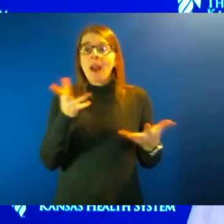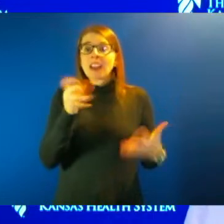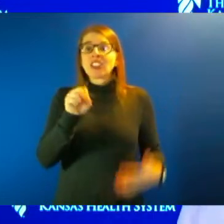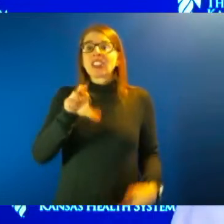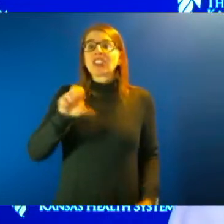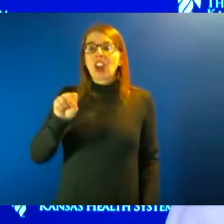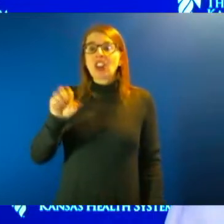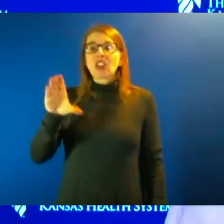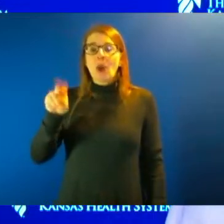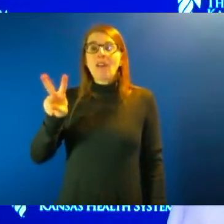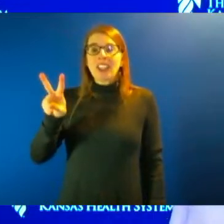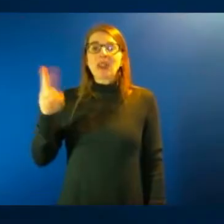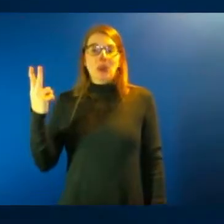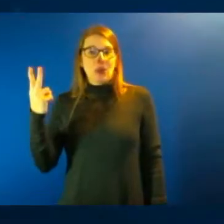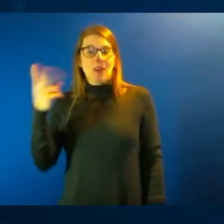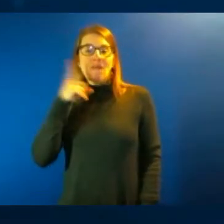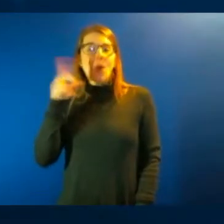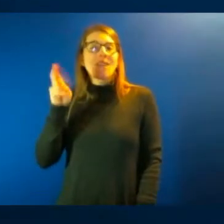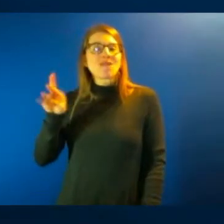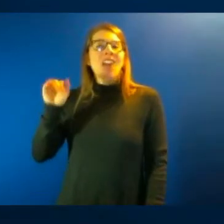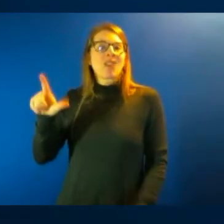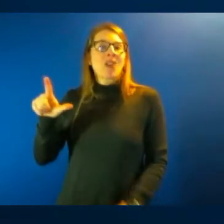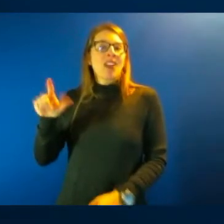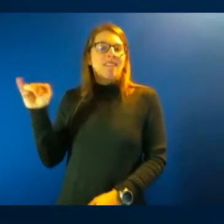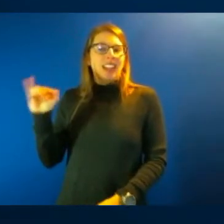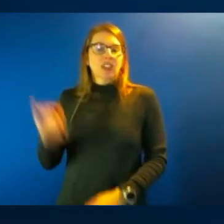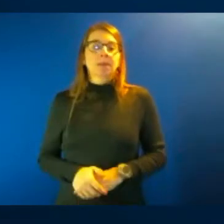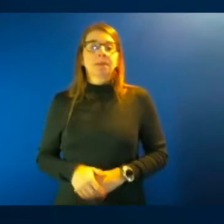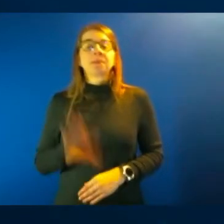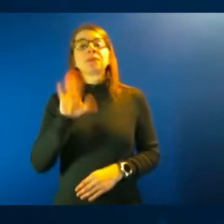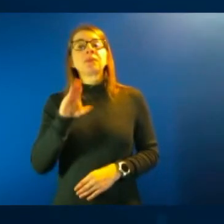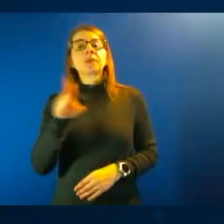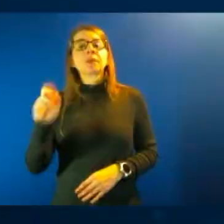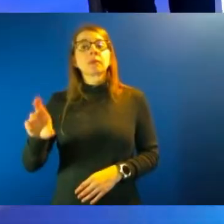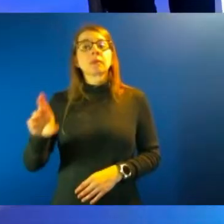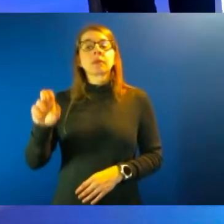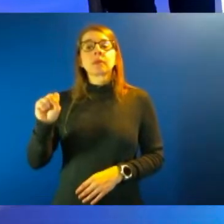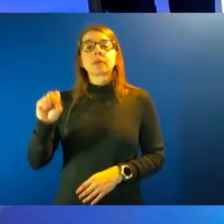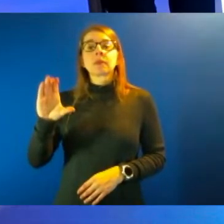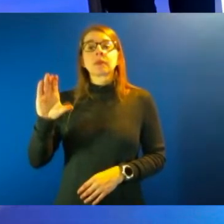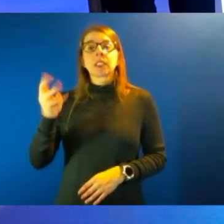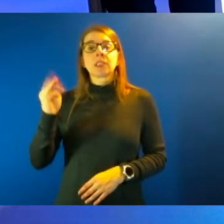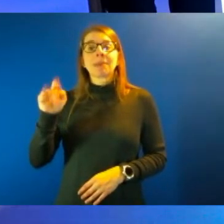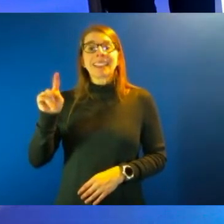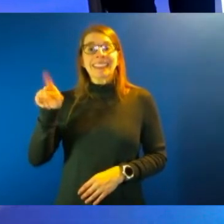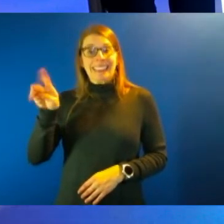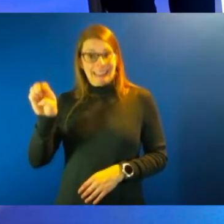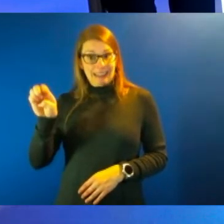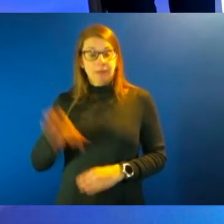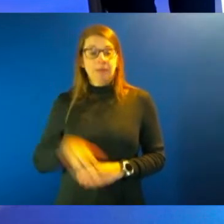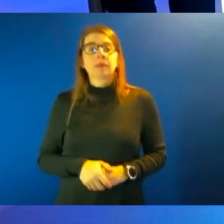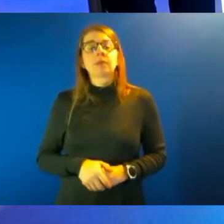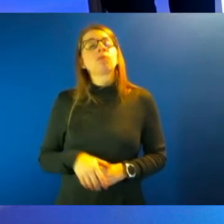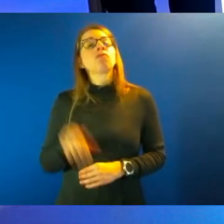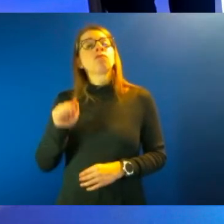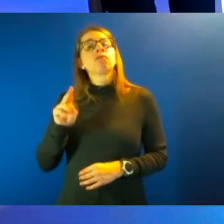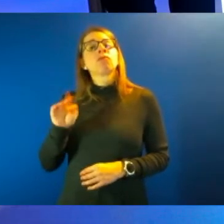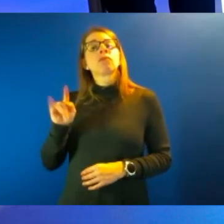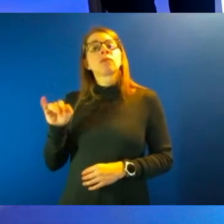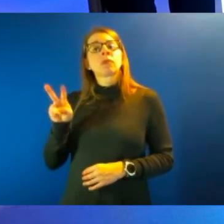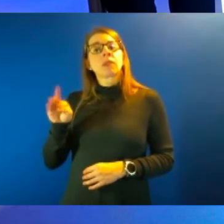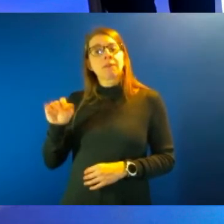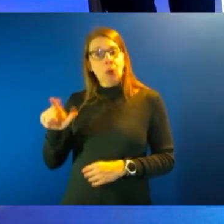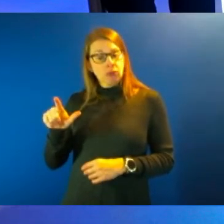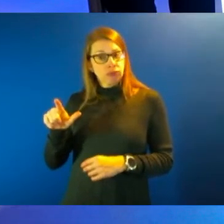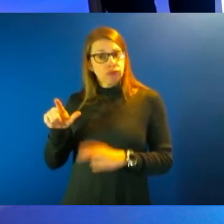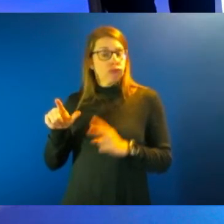this viral infection. Dr. Schmidtke, do you think the promise of these antivirals is making counties and cities more